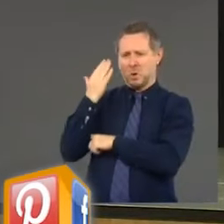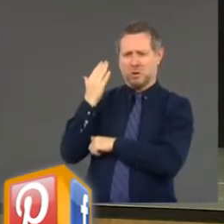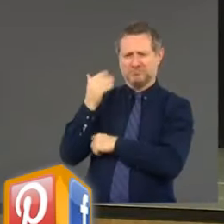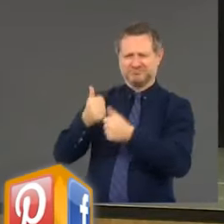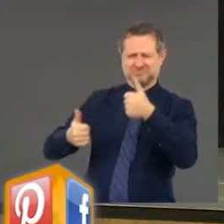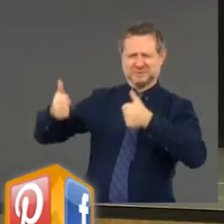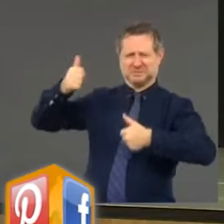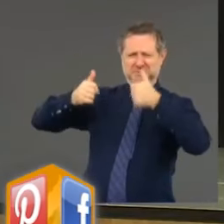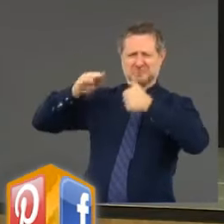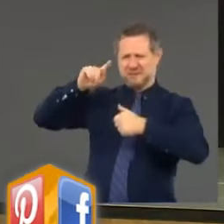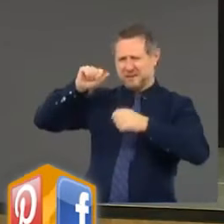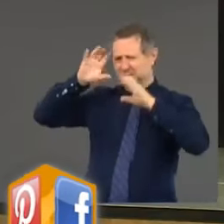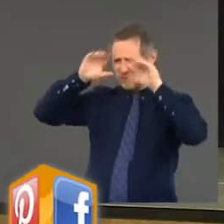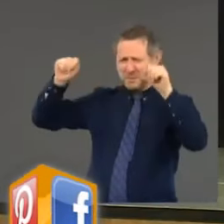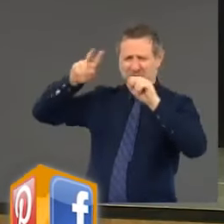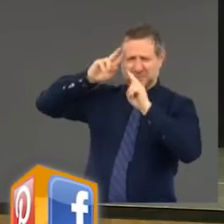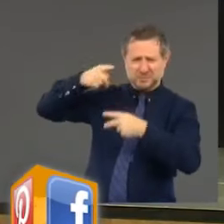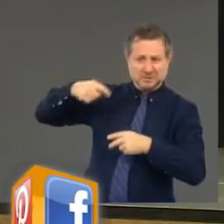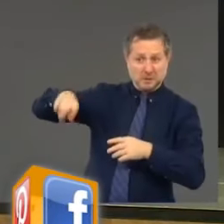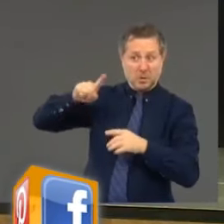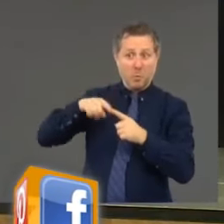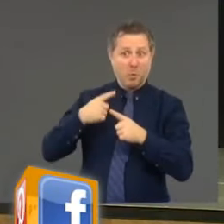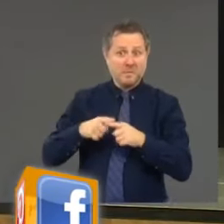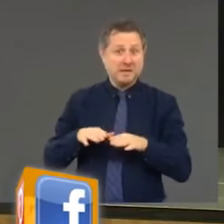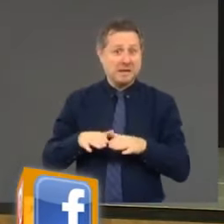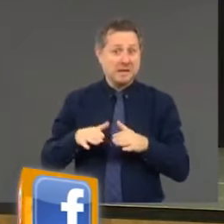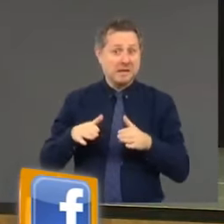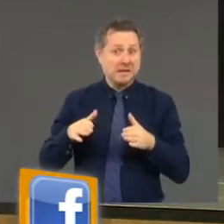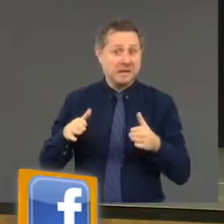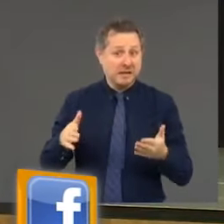when reopening happens on Long Island and New York City,